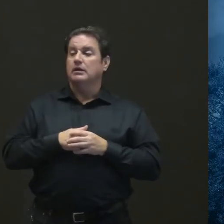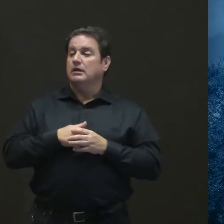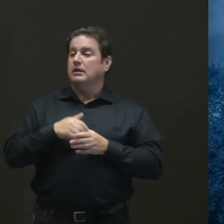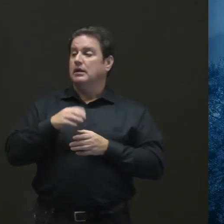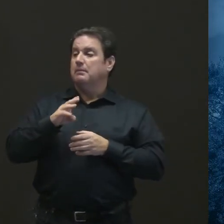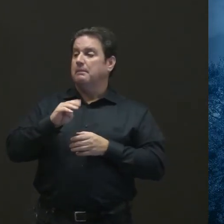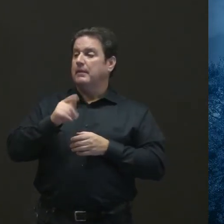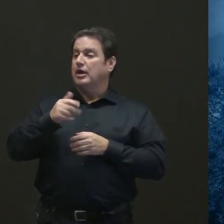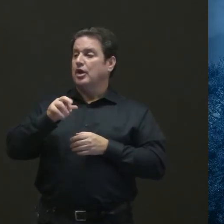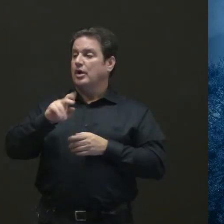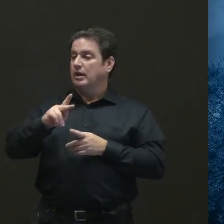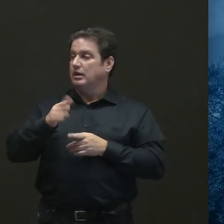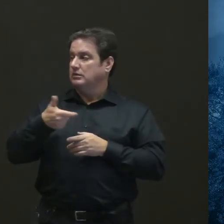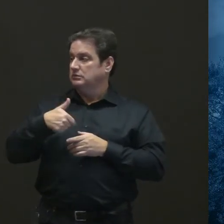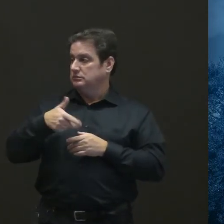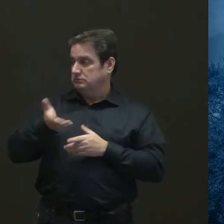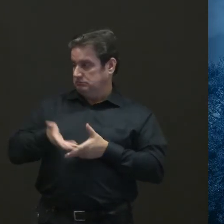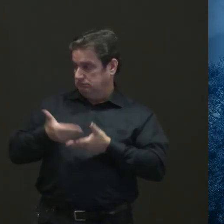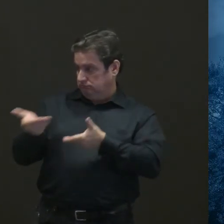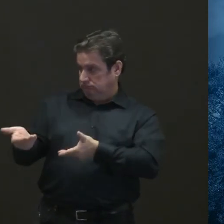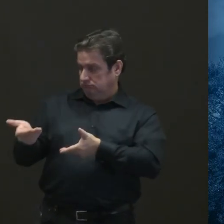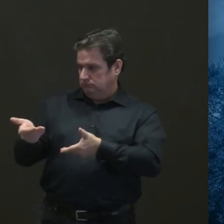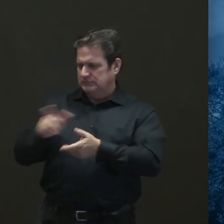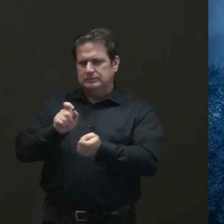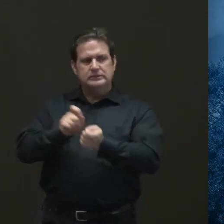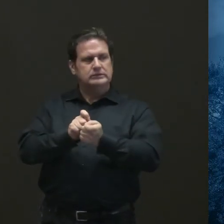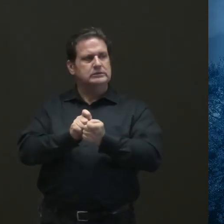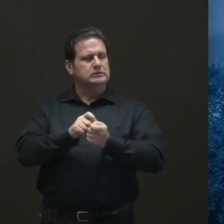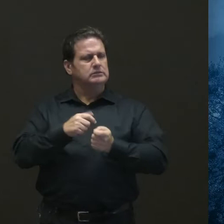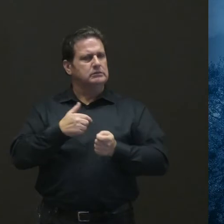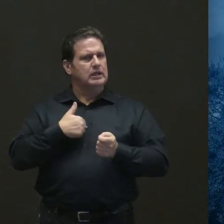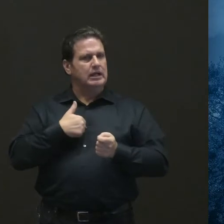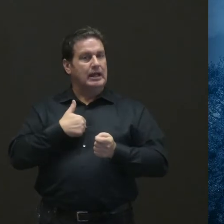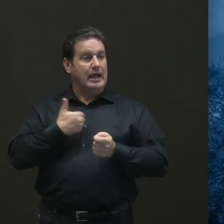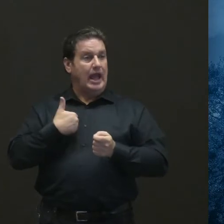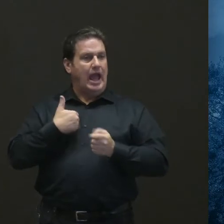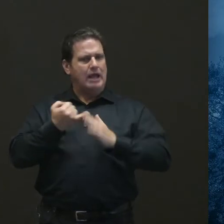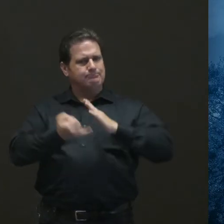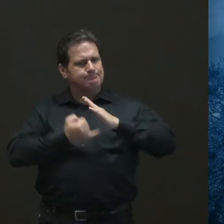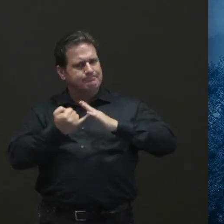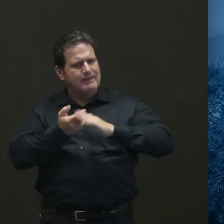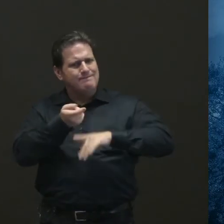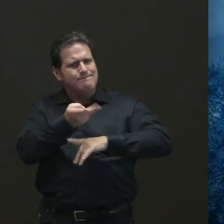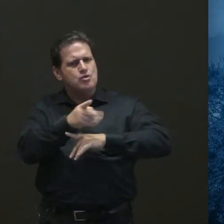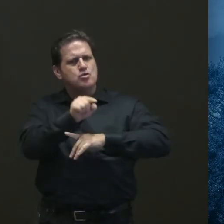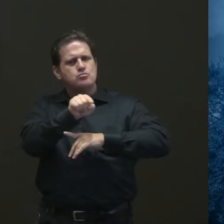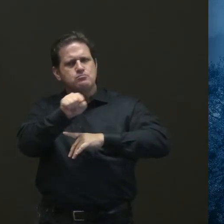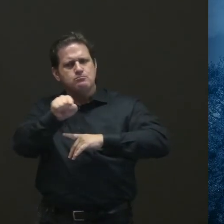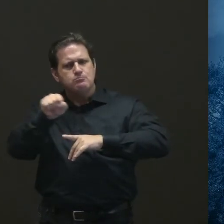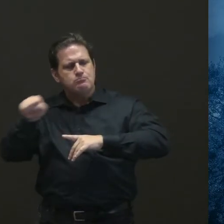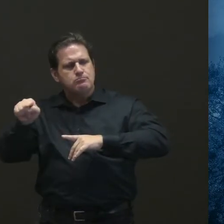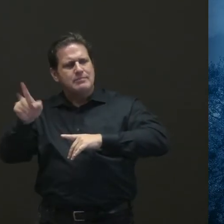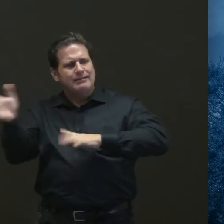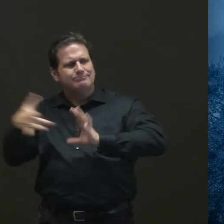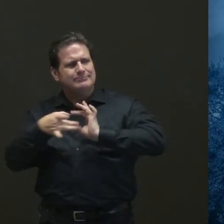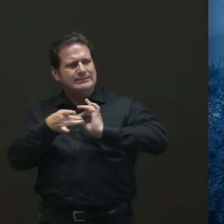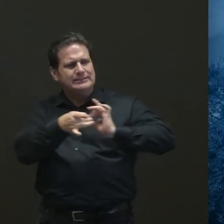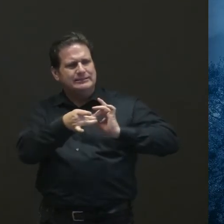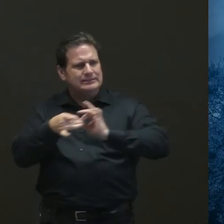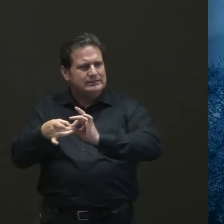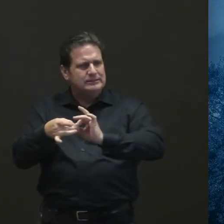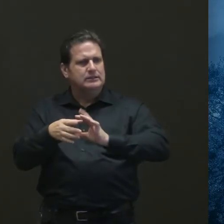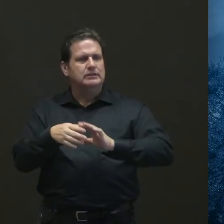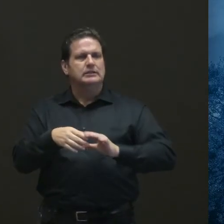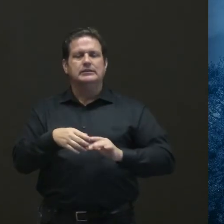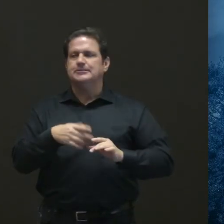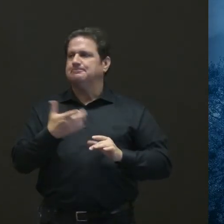Magarik take the specifics, but my understanding is we've had isolated cases, but not connected to one another. In other words, somebody didn't get